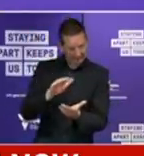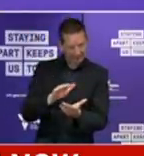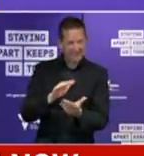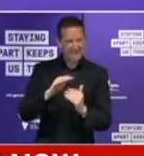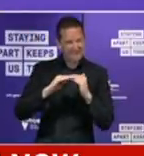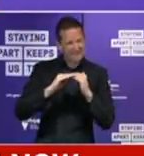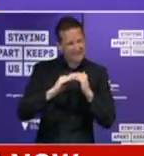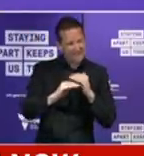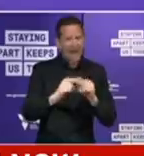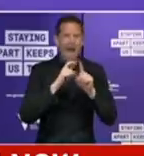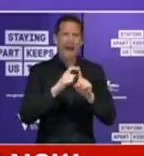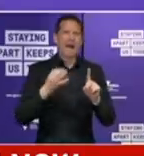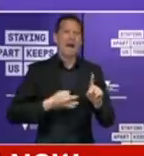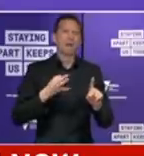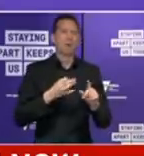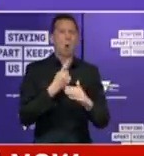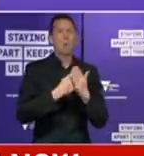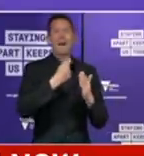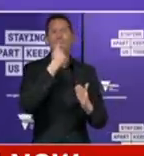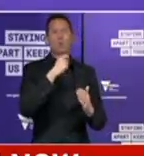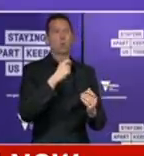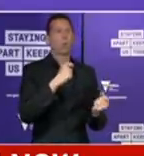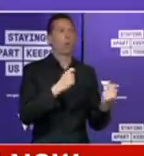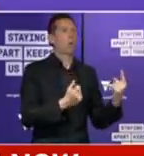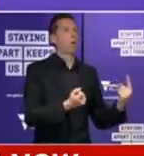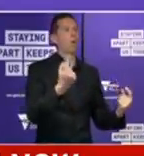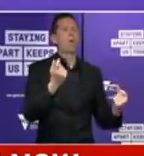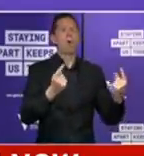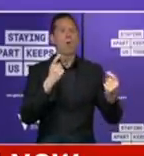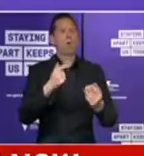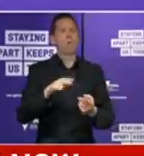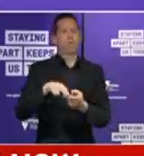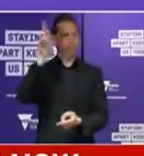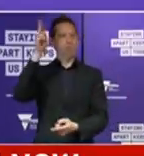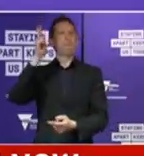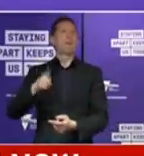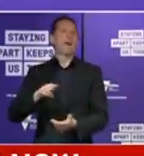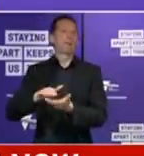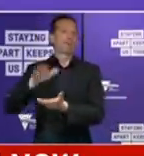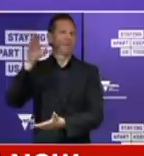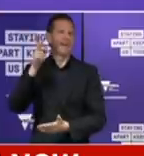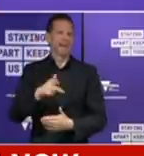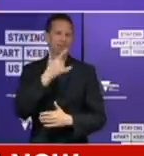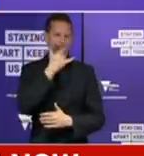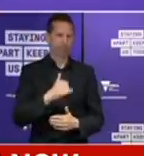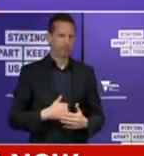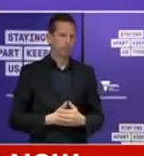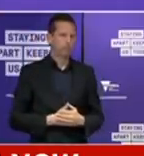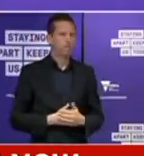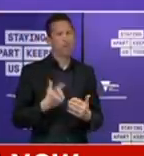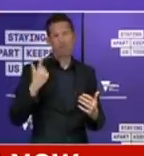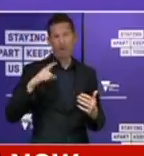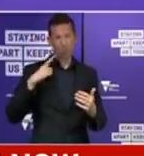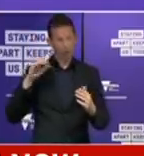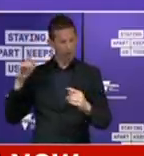too many cases on any given day, and all of a sudden that can present a real challenge. But that's why all the way through we've